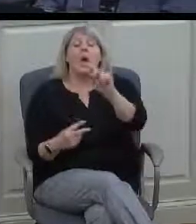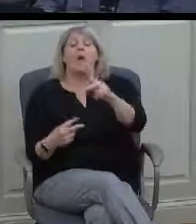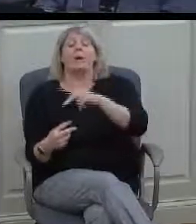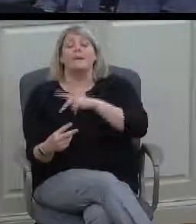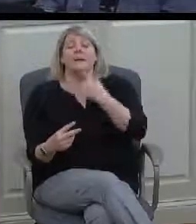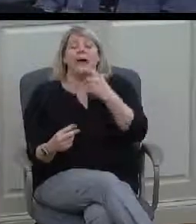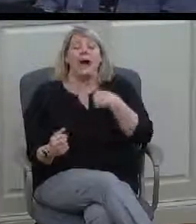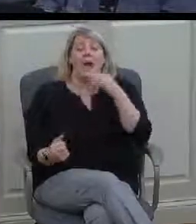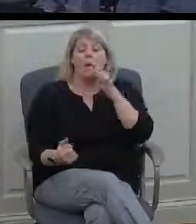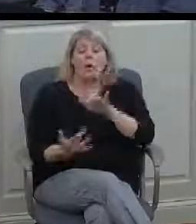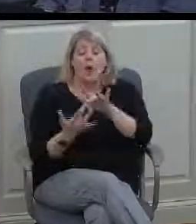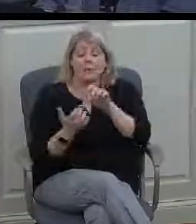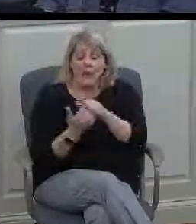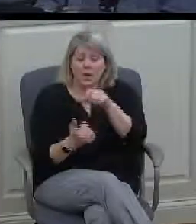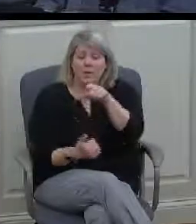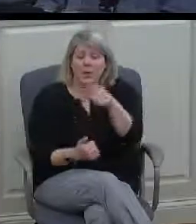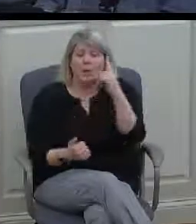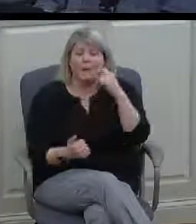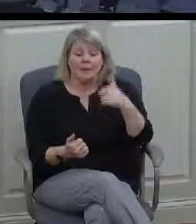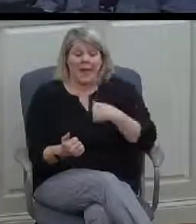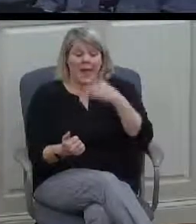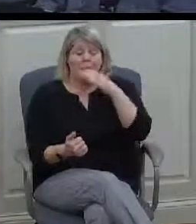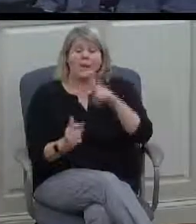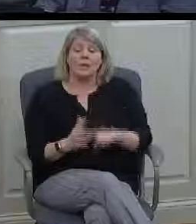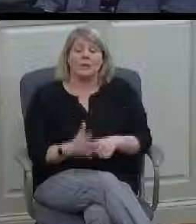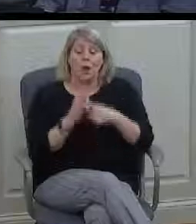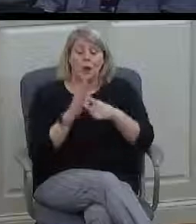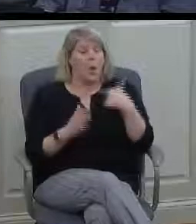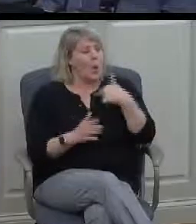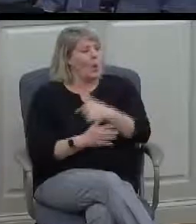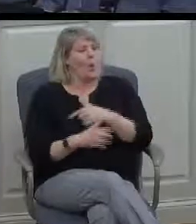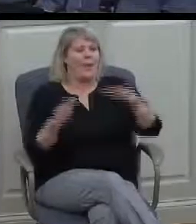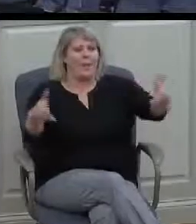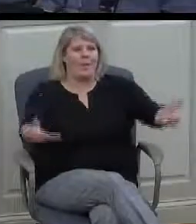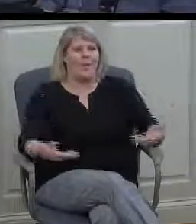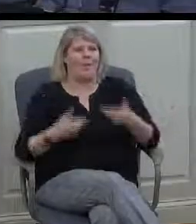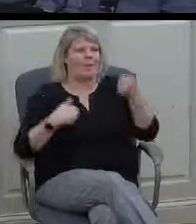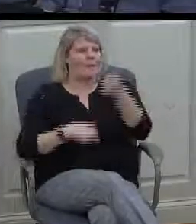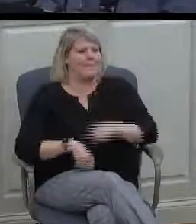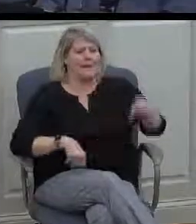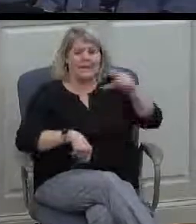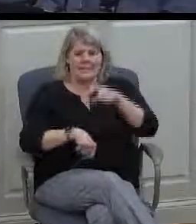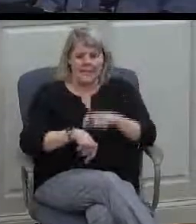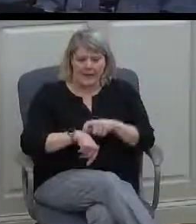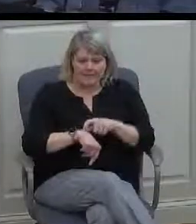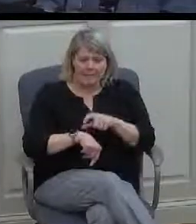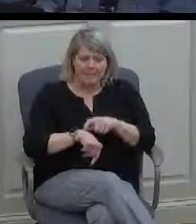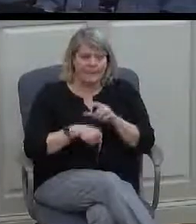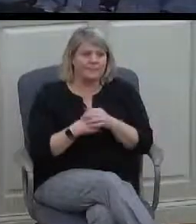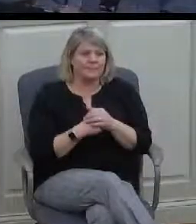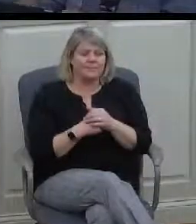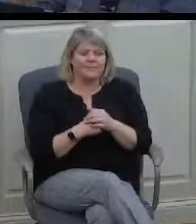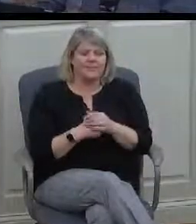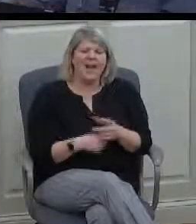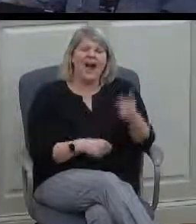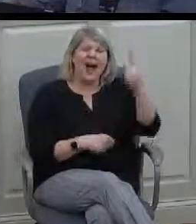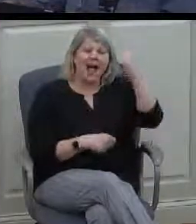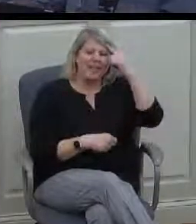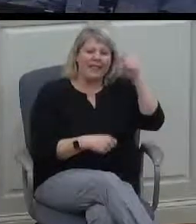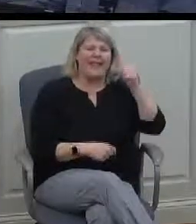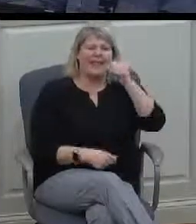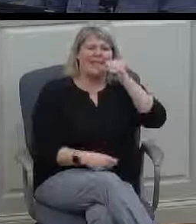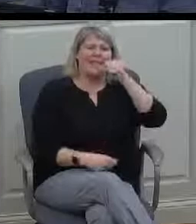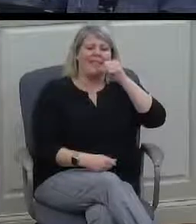because I'll start. Yeah, we welcome that. I think the ladies and gentlemen that we